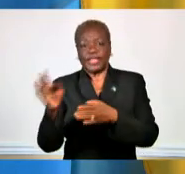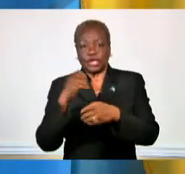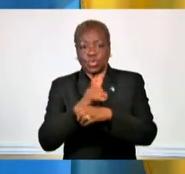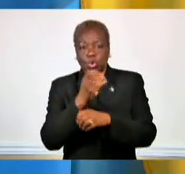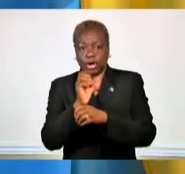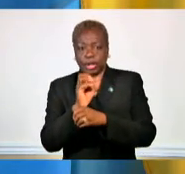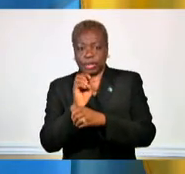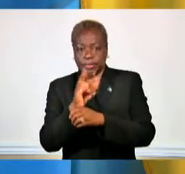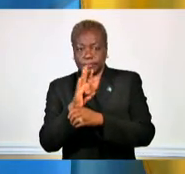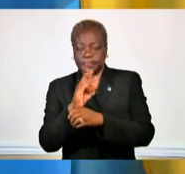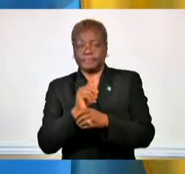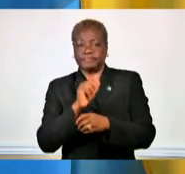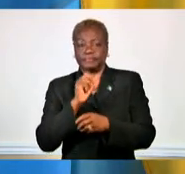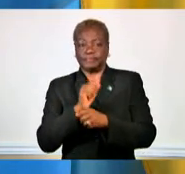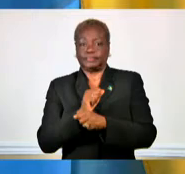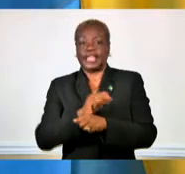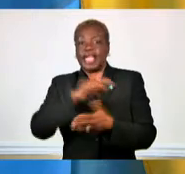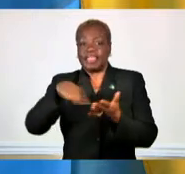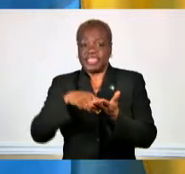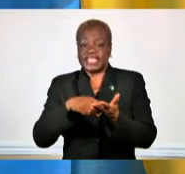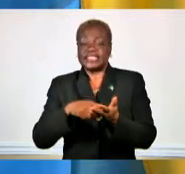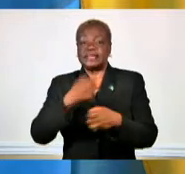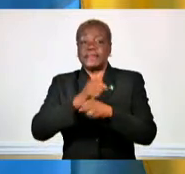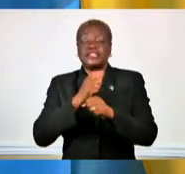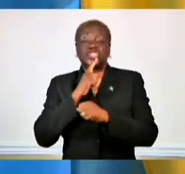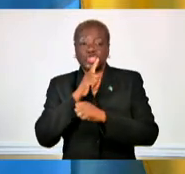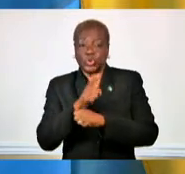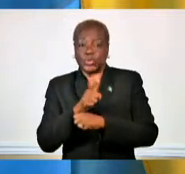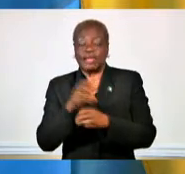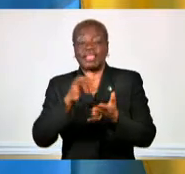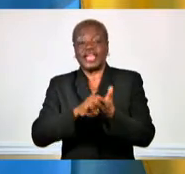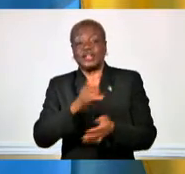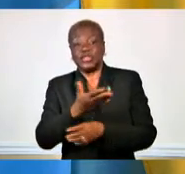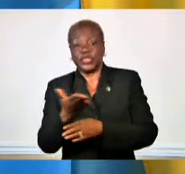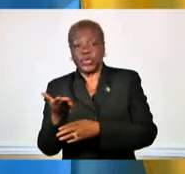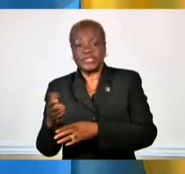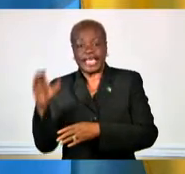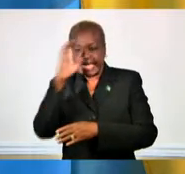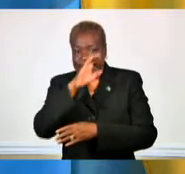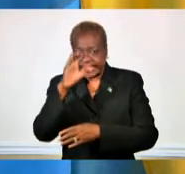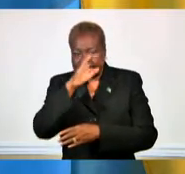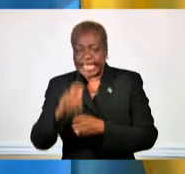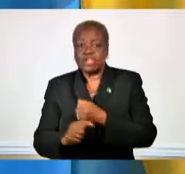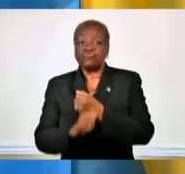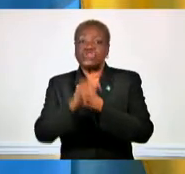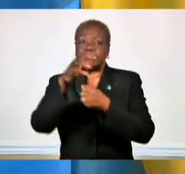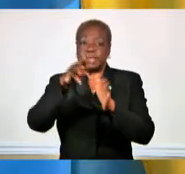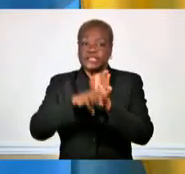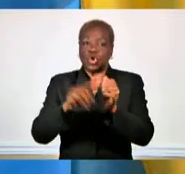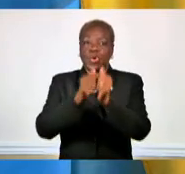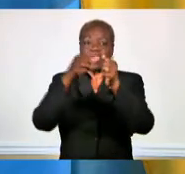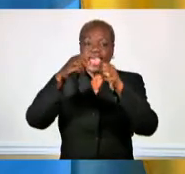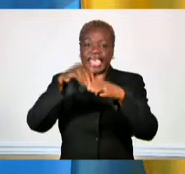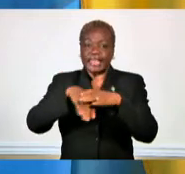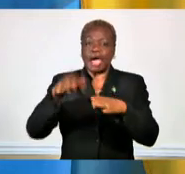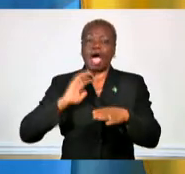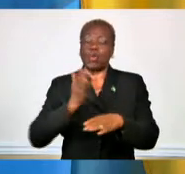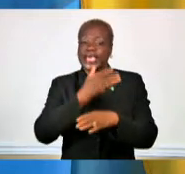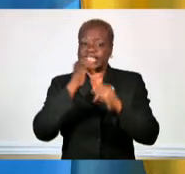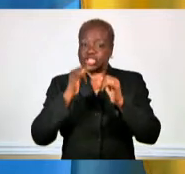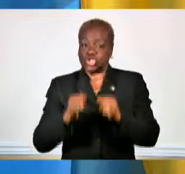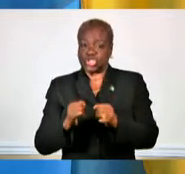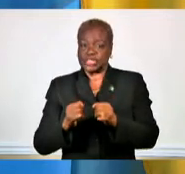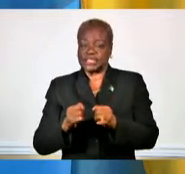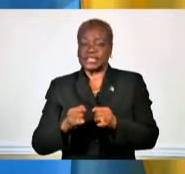they This also ensures that those seeking treatment within our institutions